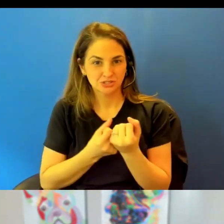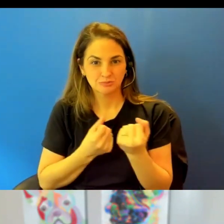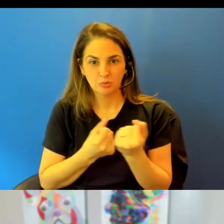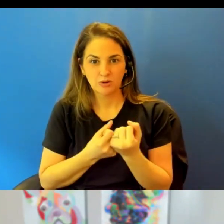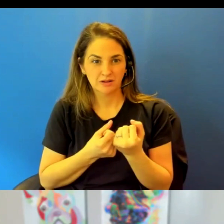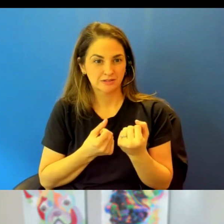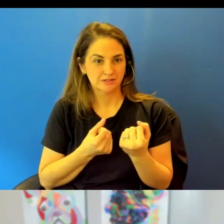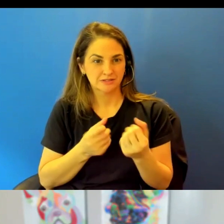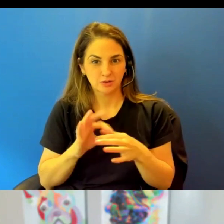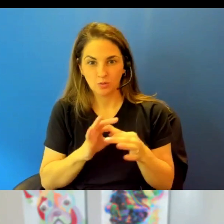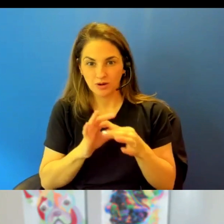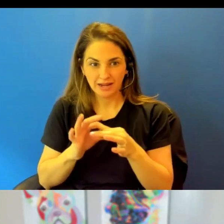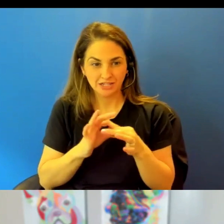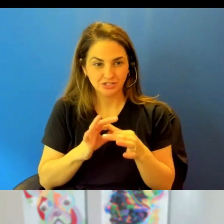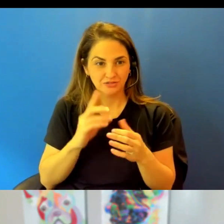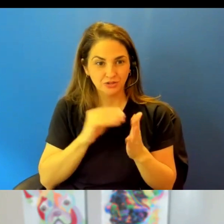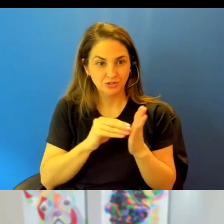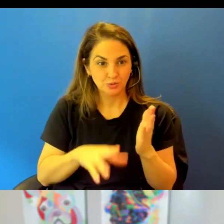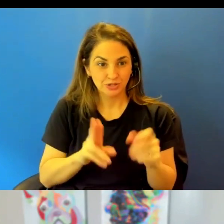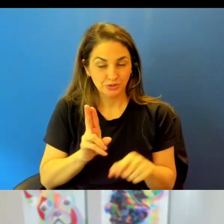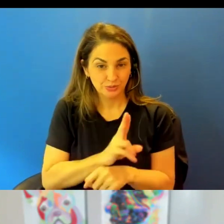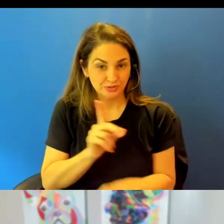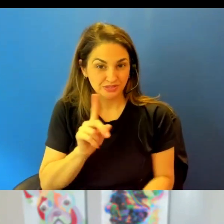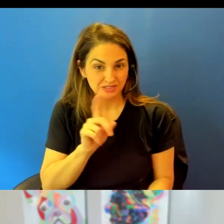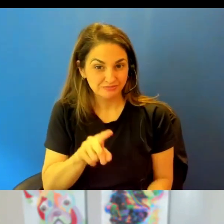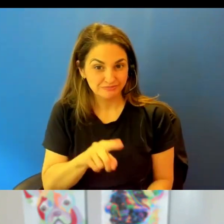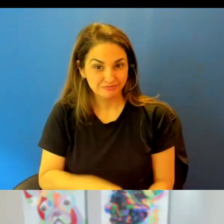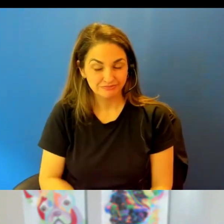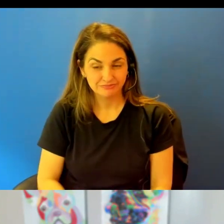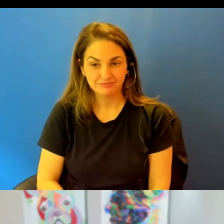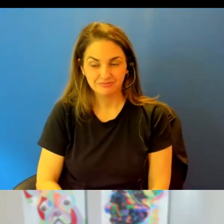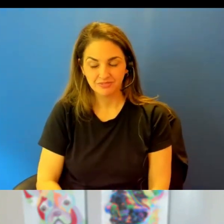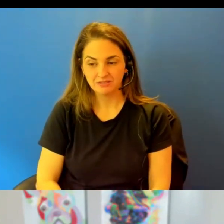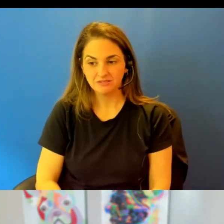maybe coordination around student use?